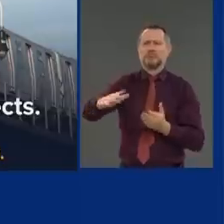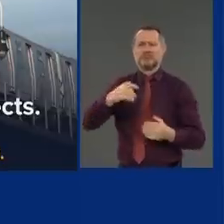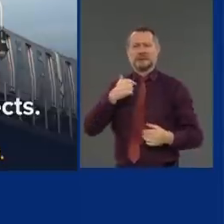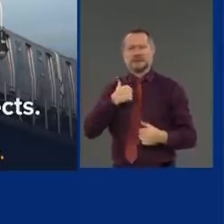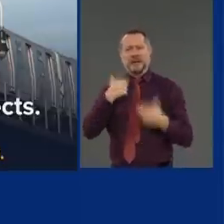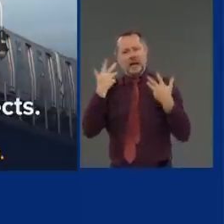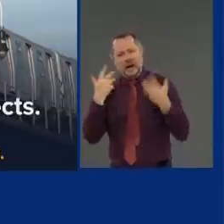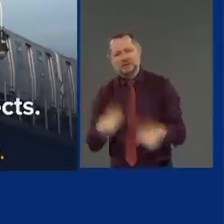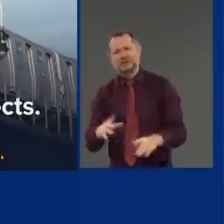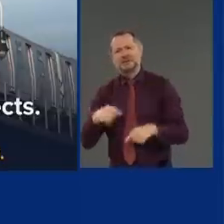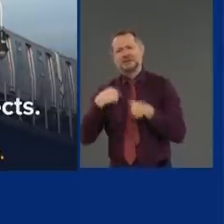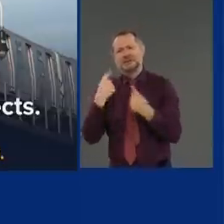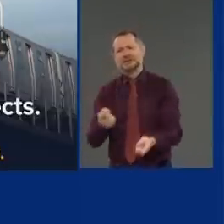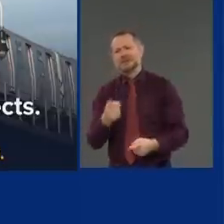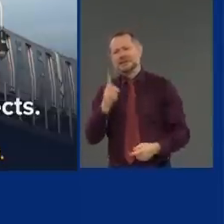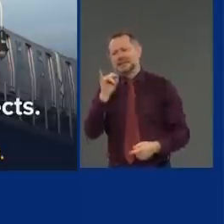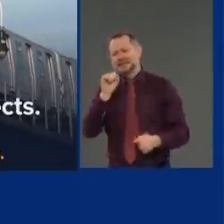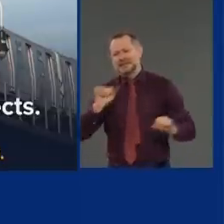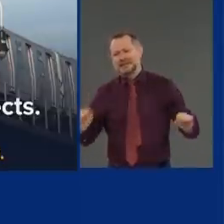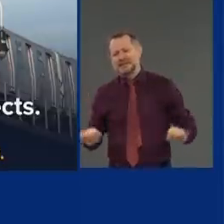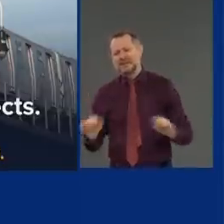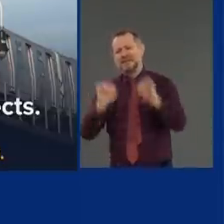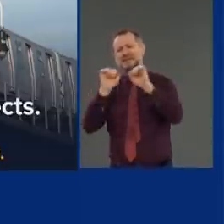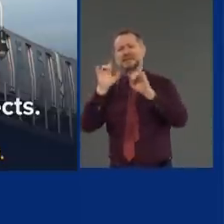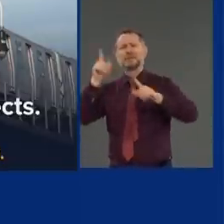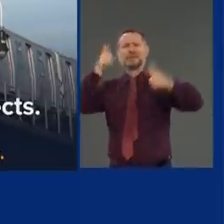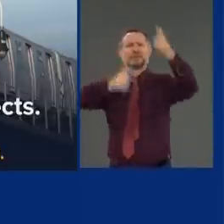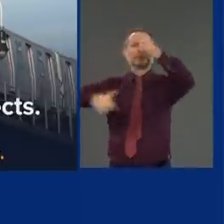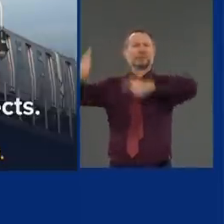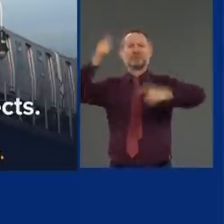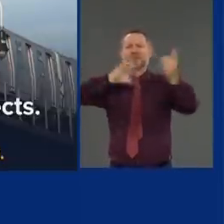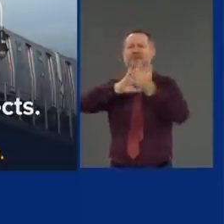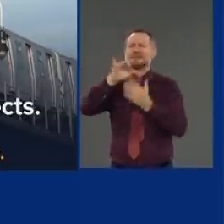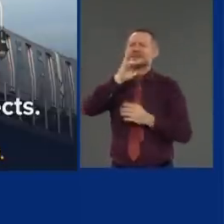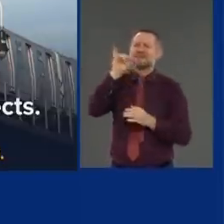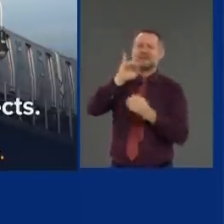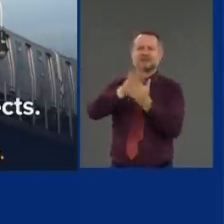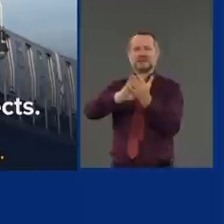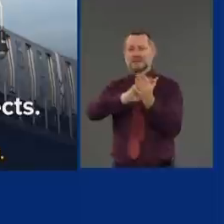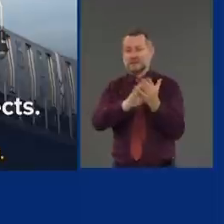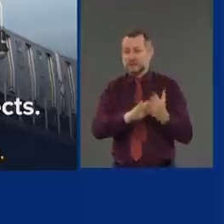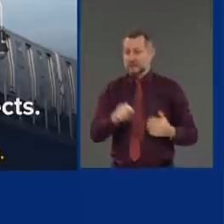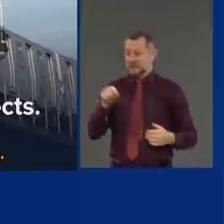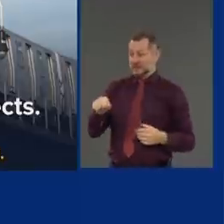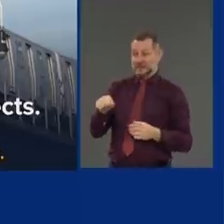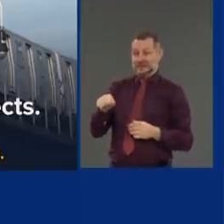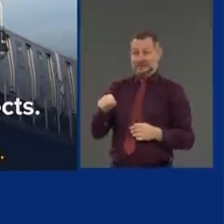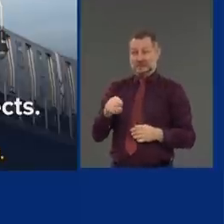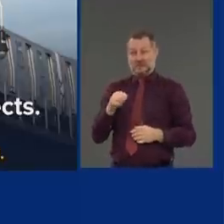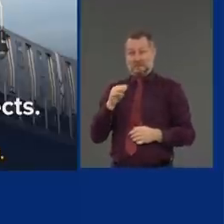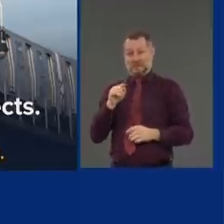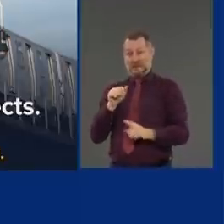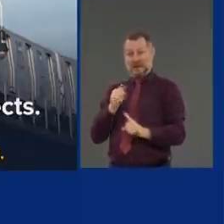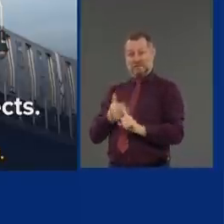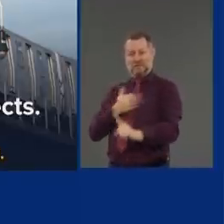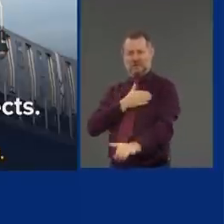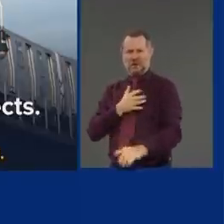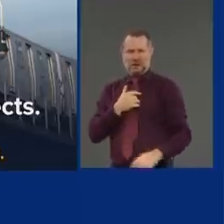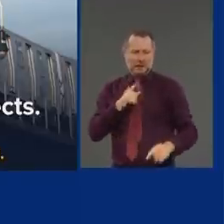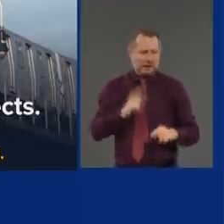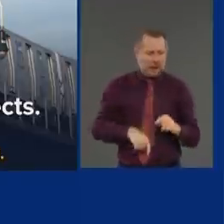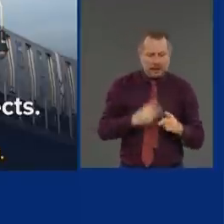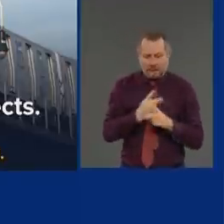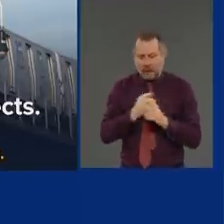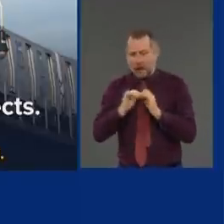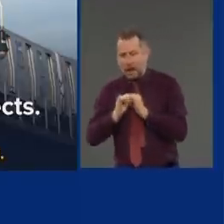disinfecting subway cars. Look, this is a situation where the MTA couldn't figure out how to get homeless people out of the